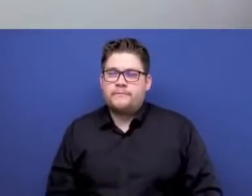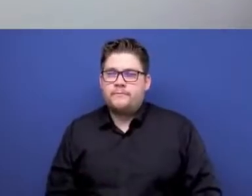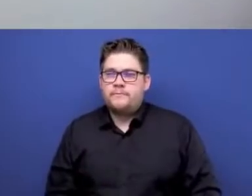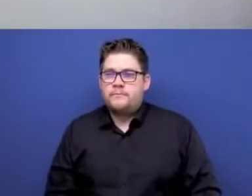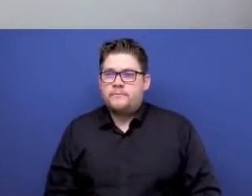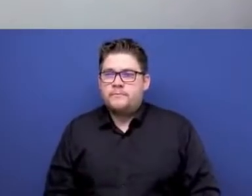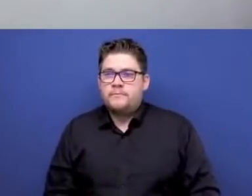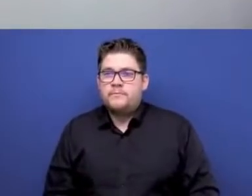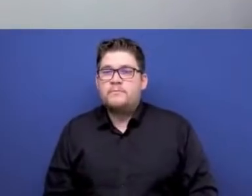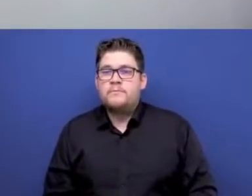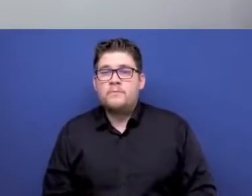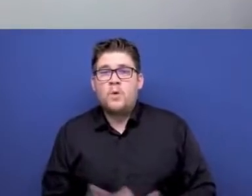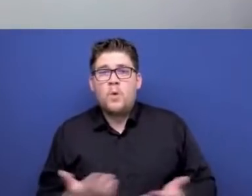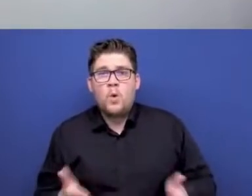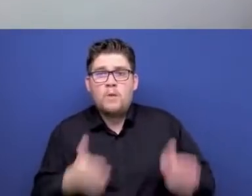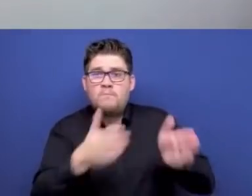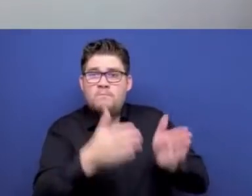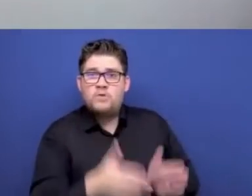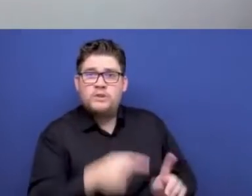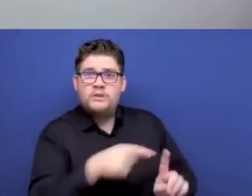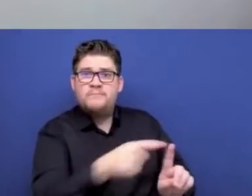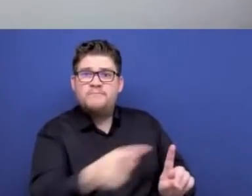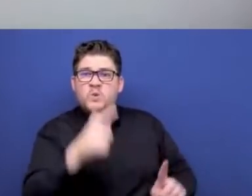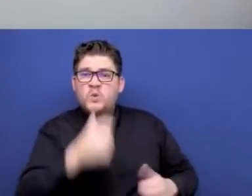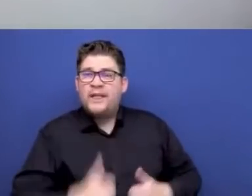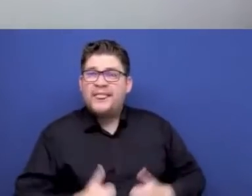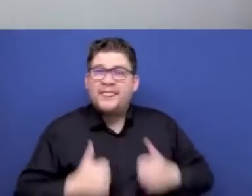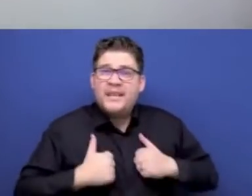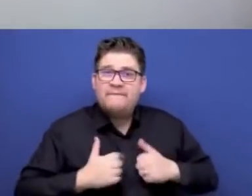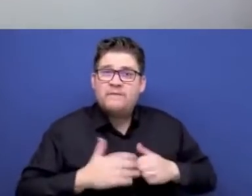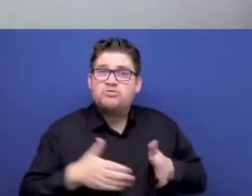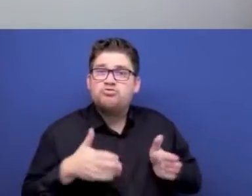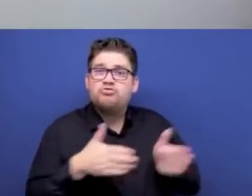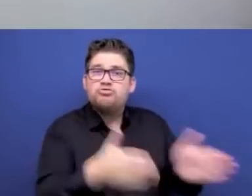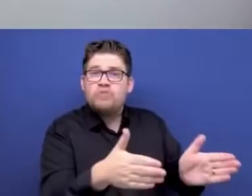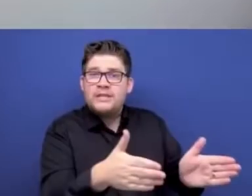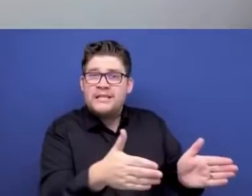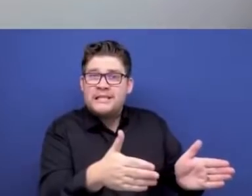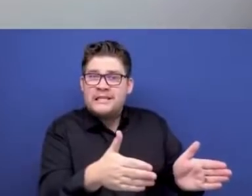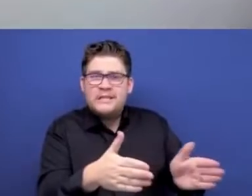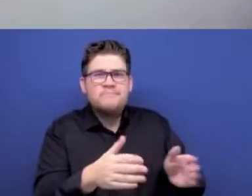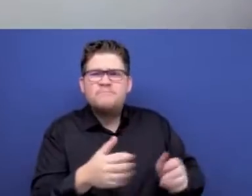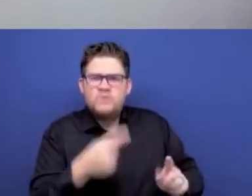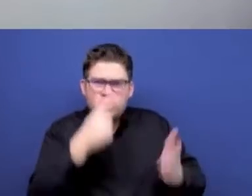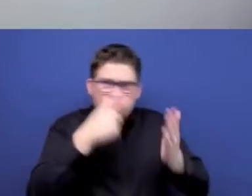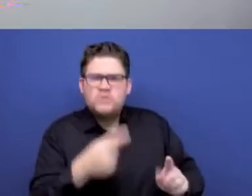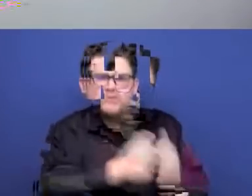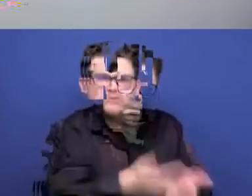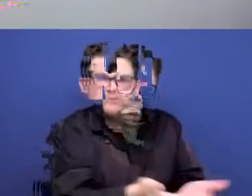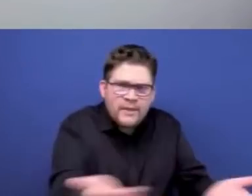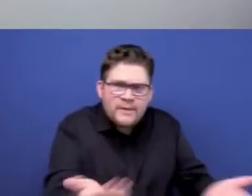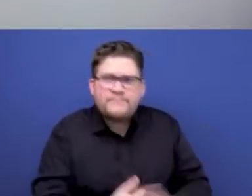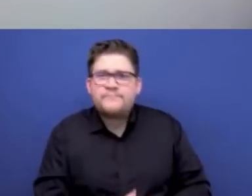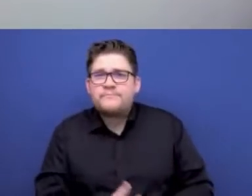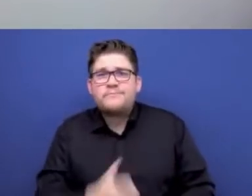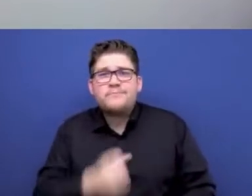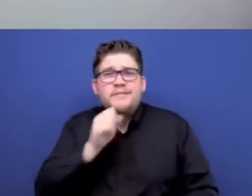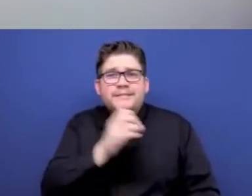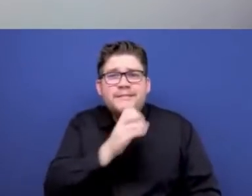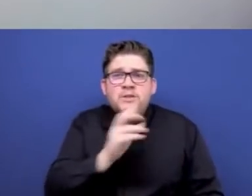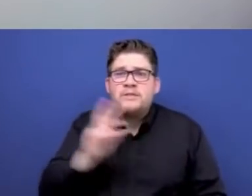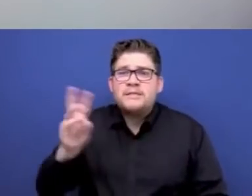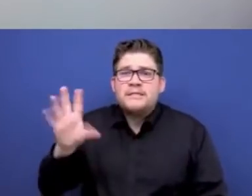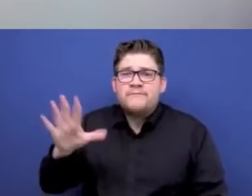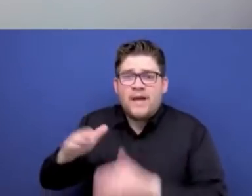prolonged heat, and people who are 65 years of age and older, or with heart problems or breathing difficulties. It can be